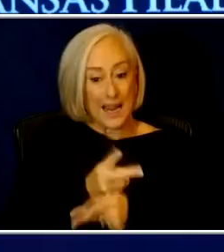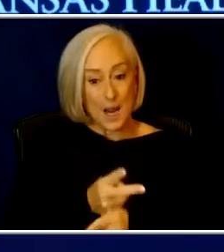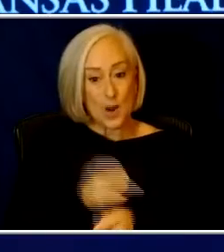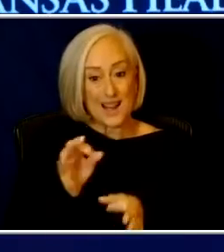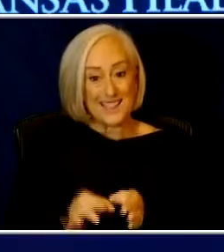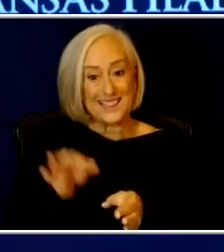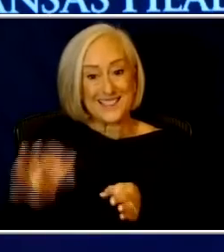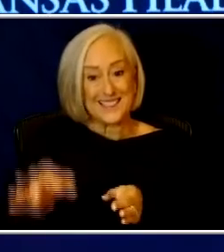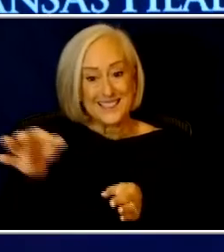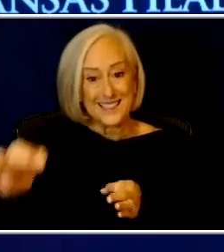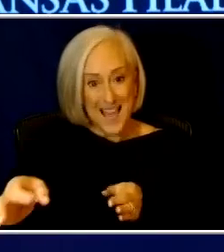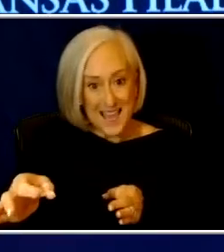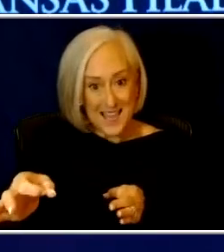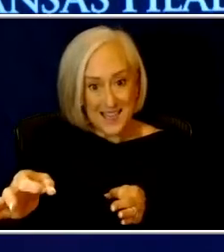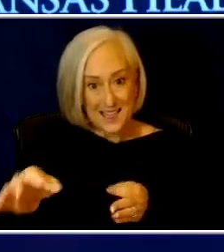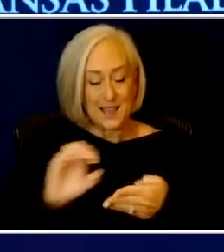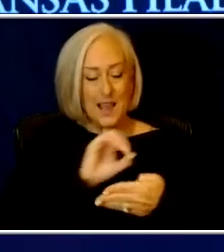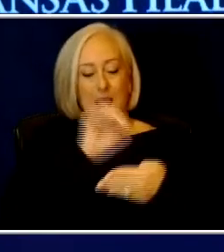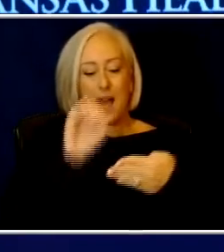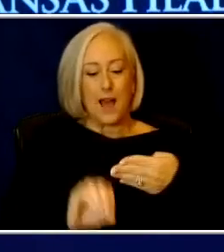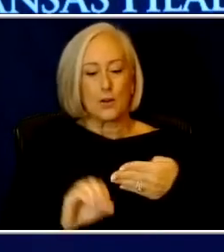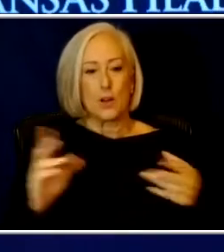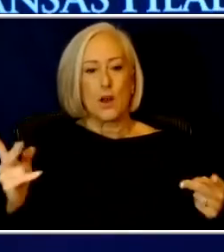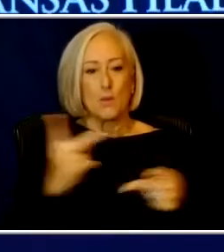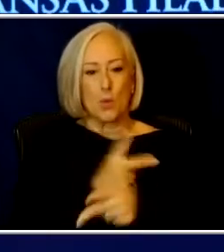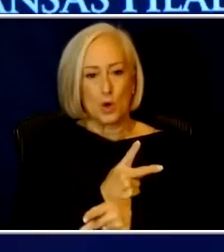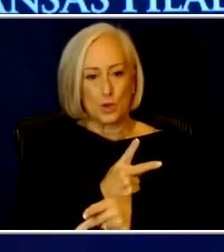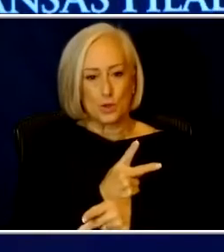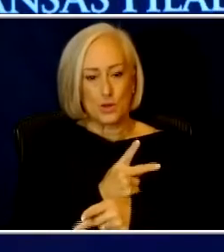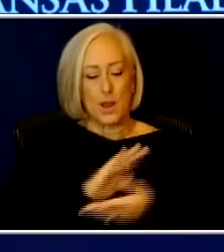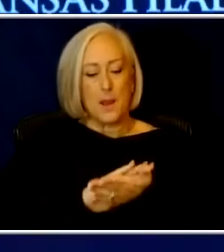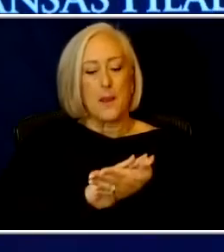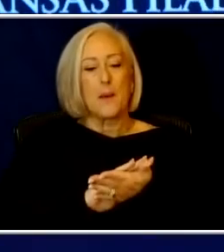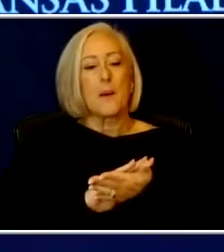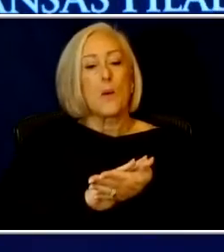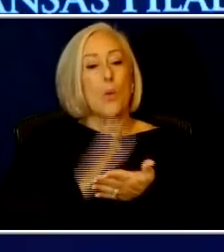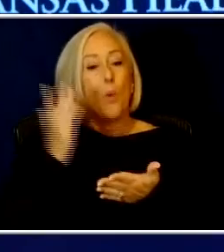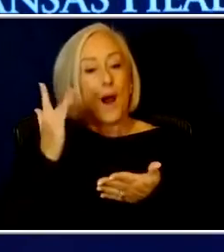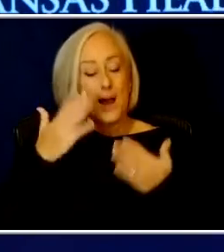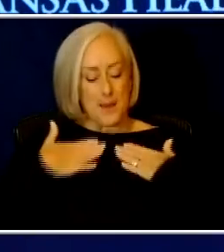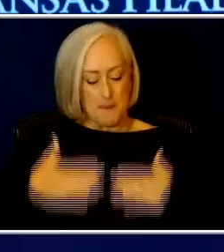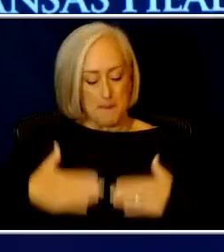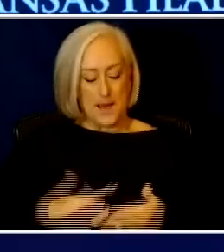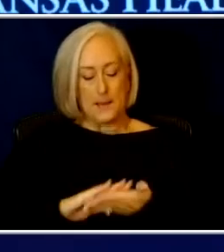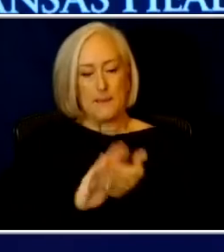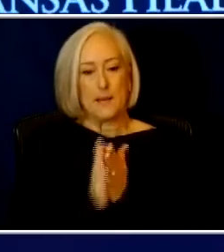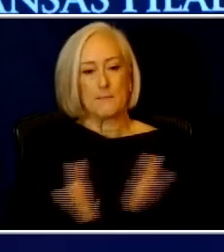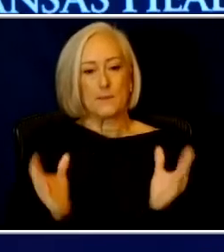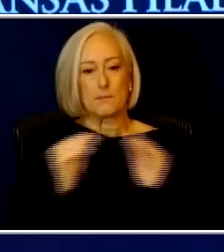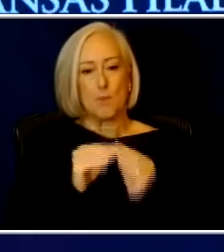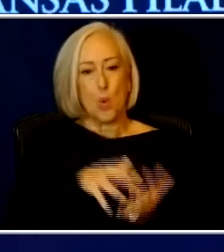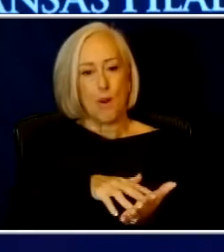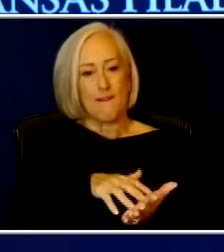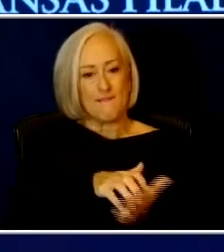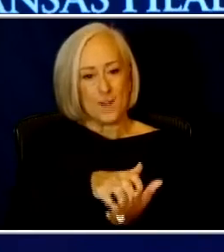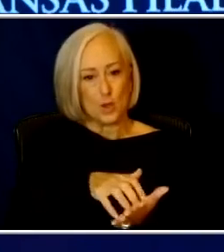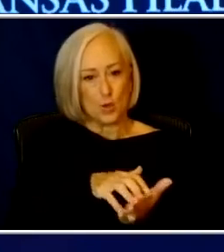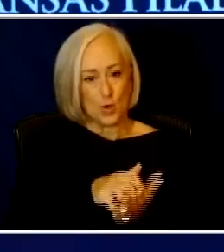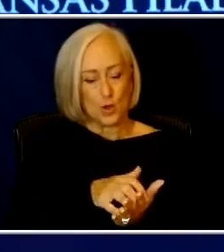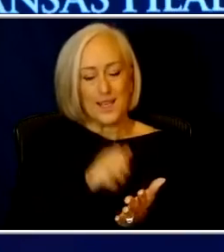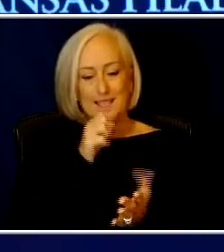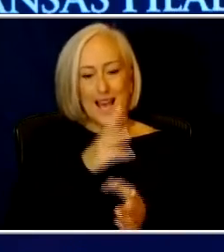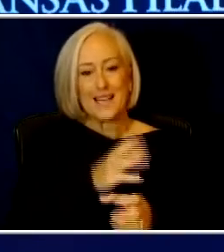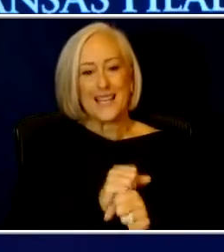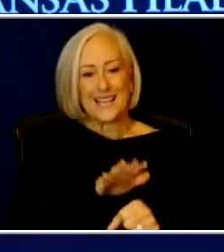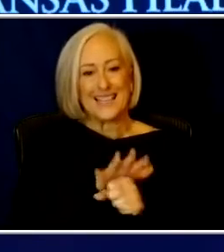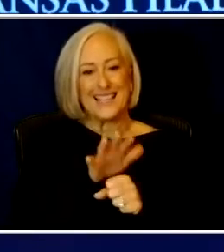worse because it makes our bodies more vulnerable. We're not getting necessary therapy. No question we were there last winter. No